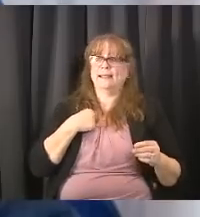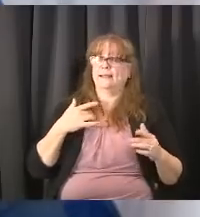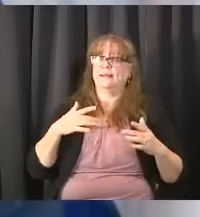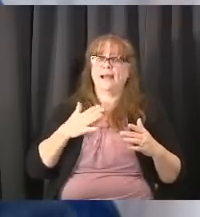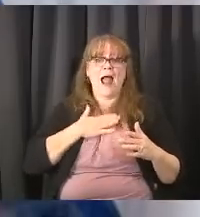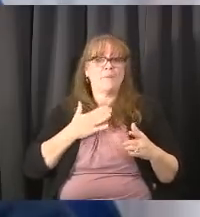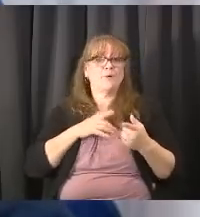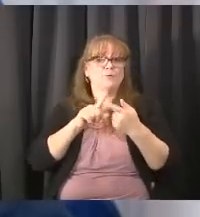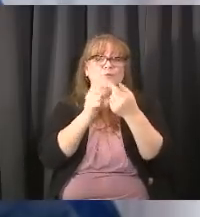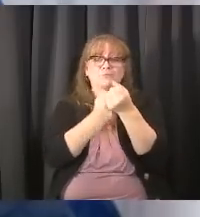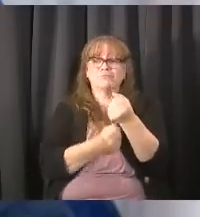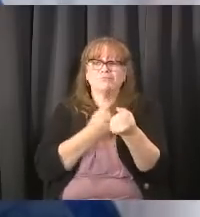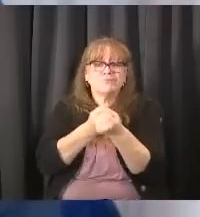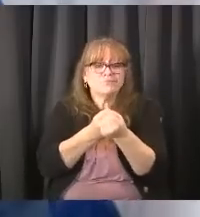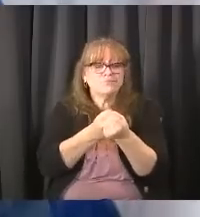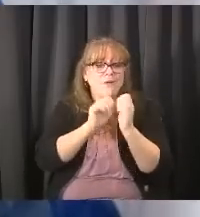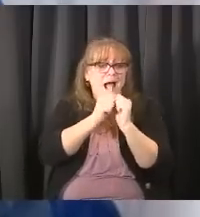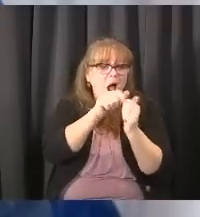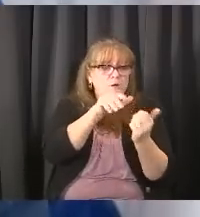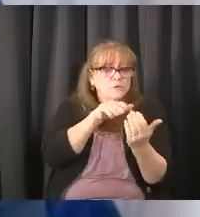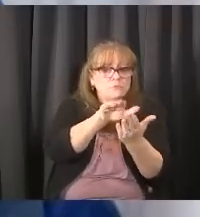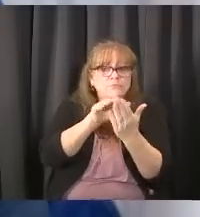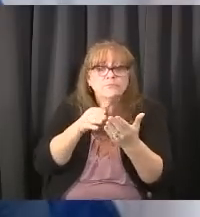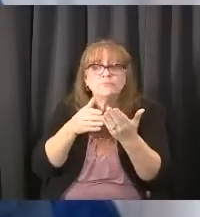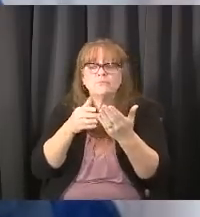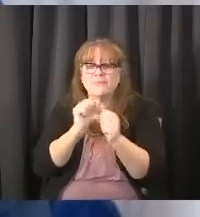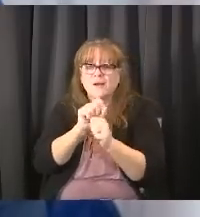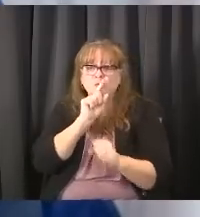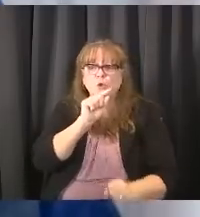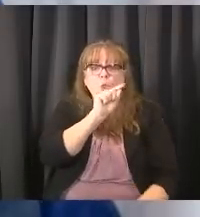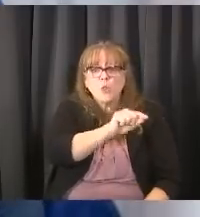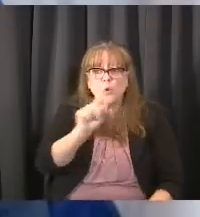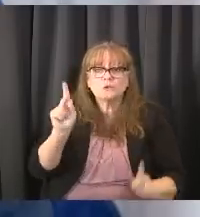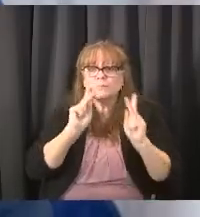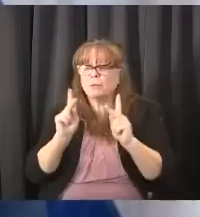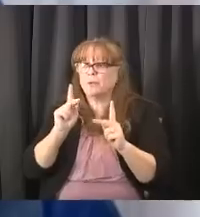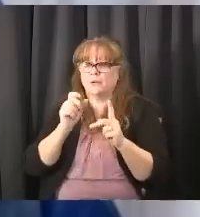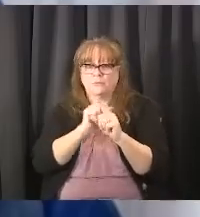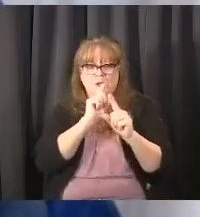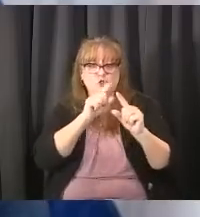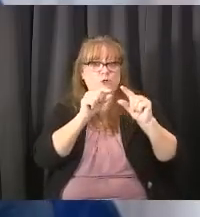sure we don't waste any doses and get them into arms promptly. Thank you, Peter, for bringing that up.